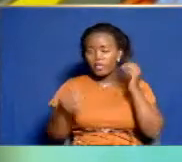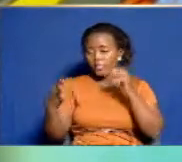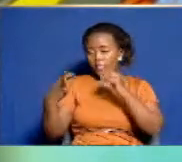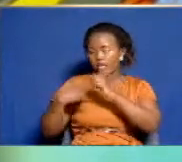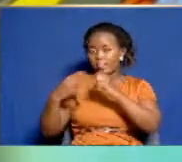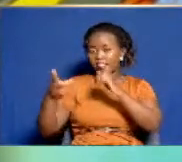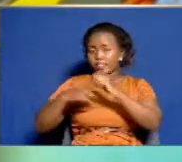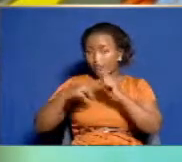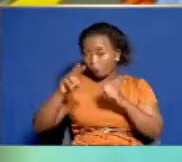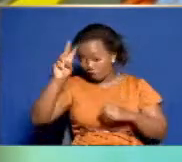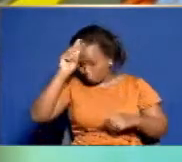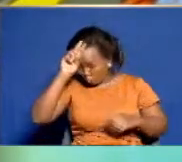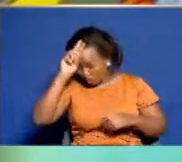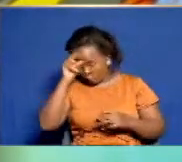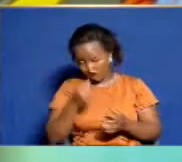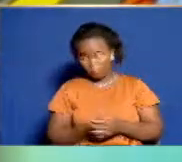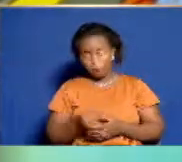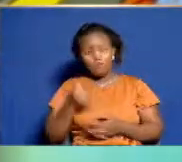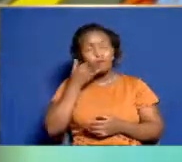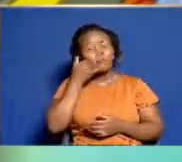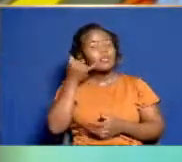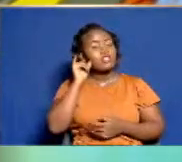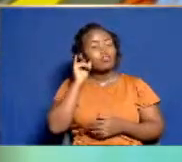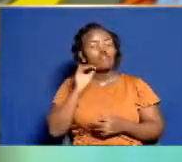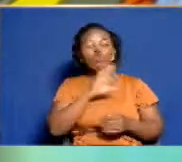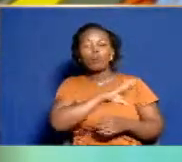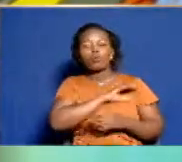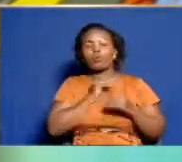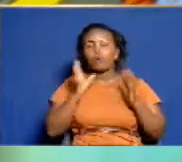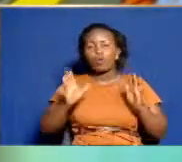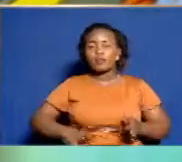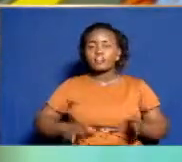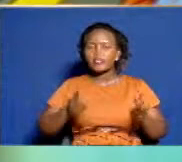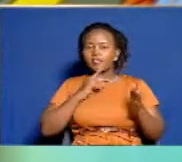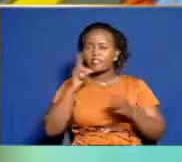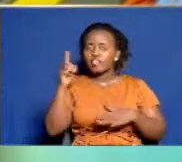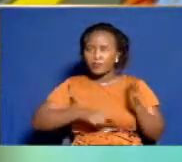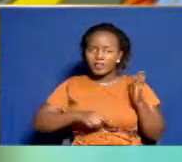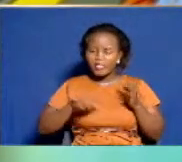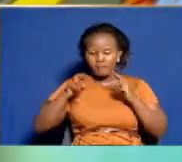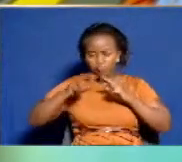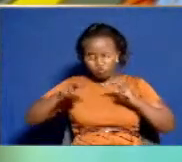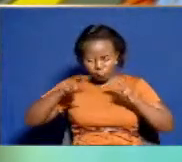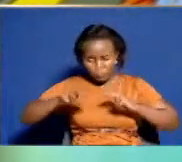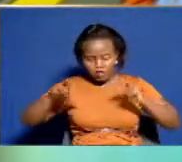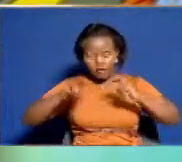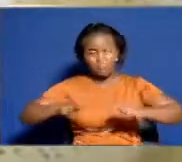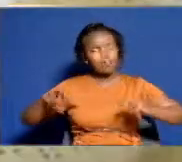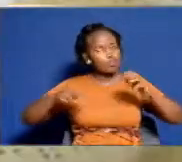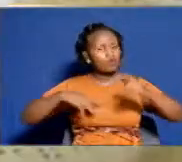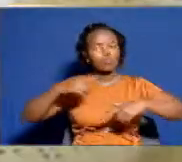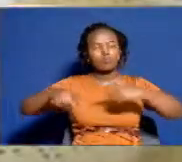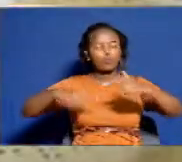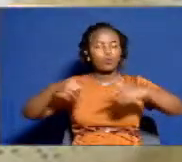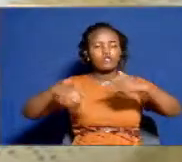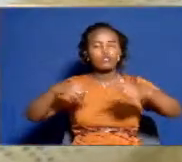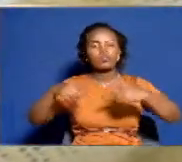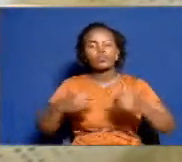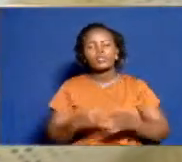Isiolo County Commissioner Herman Shambi says investigations are underway to prosecute the culprits.